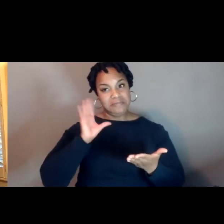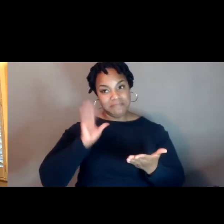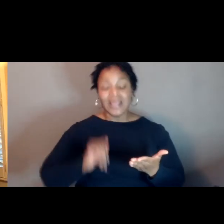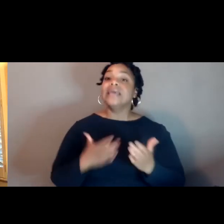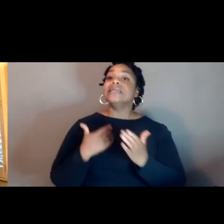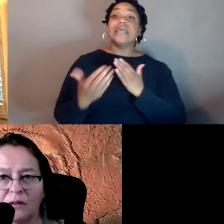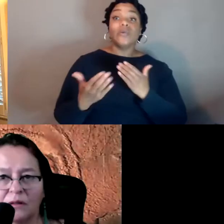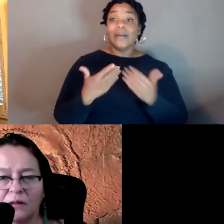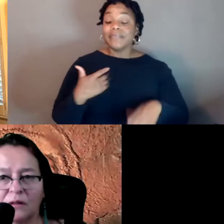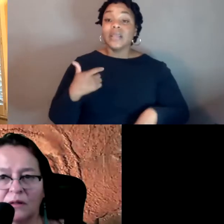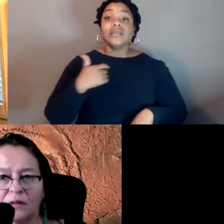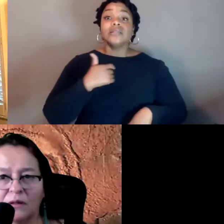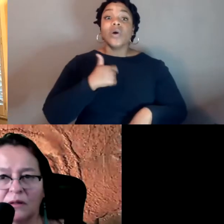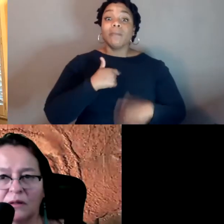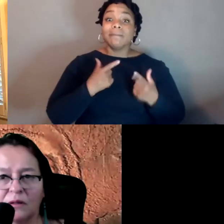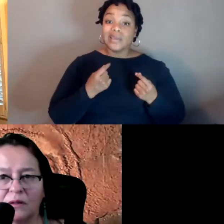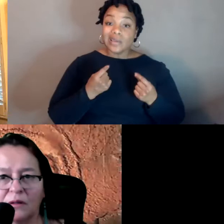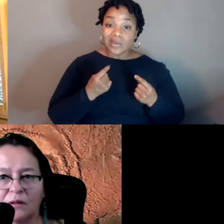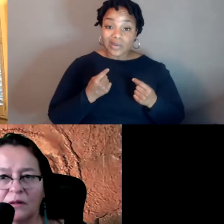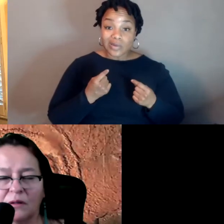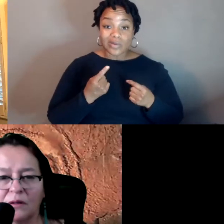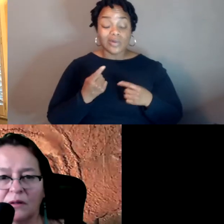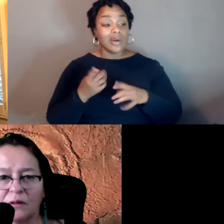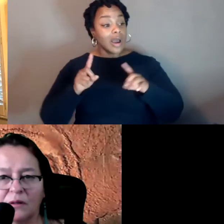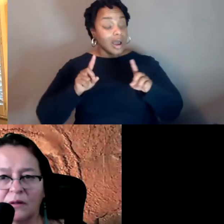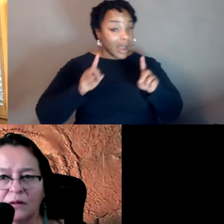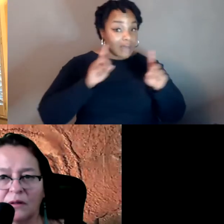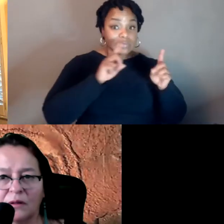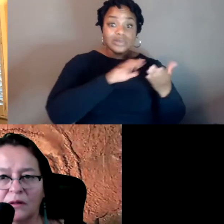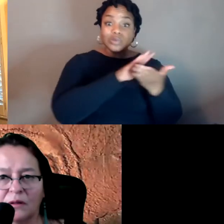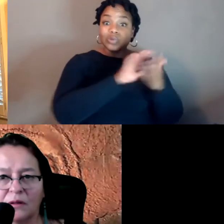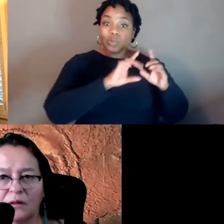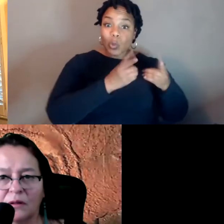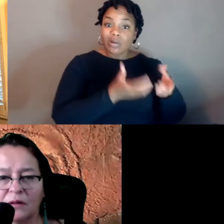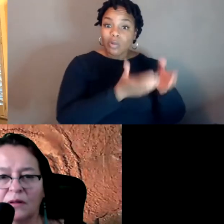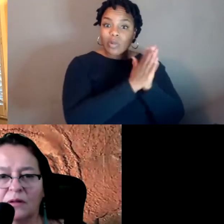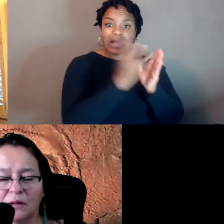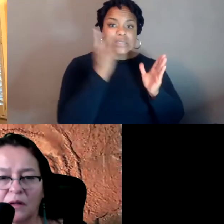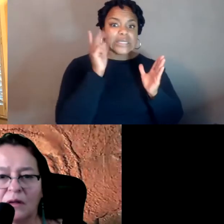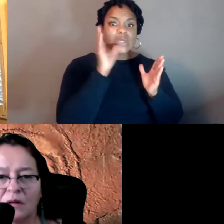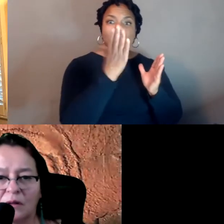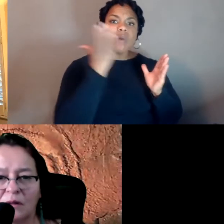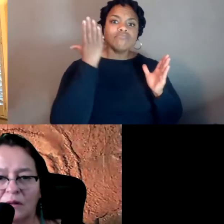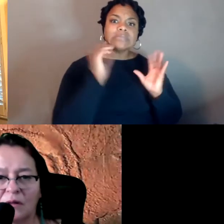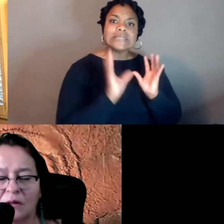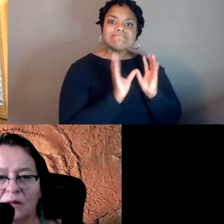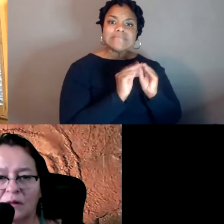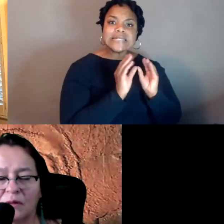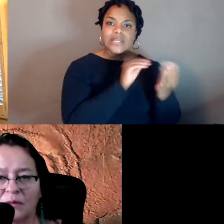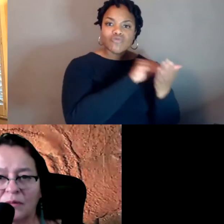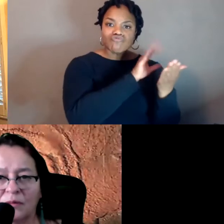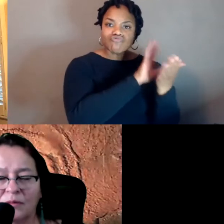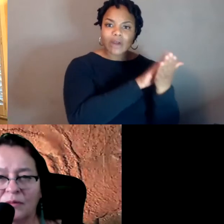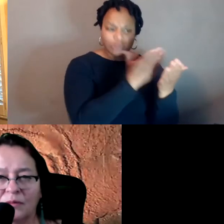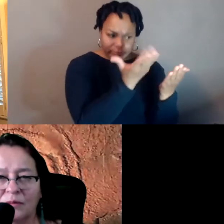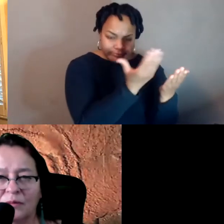and spent hours plowing through minutes to determine the waste